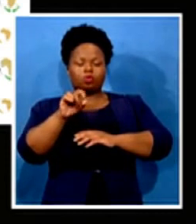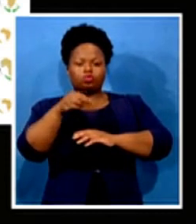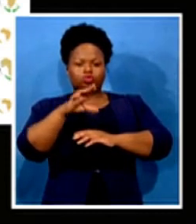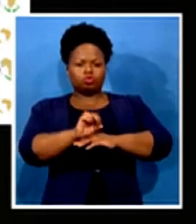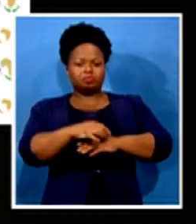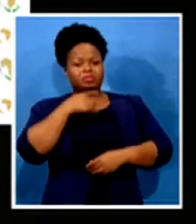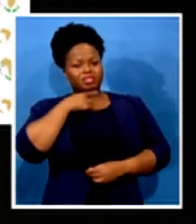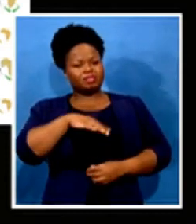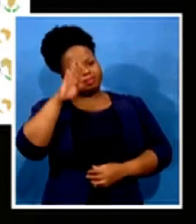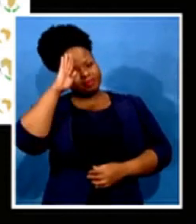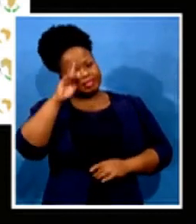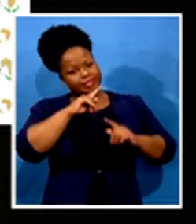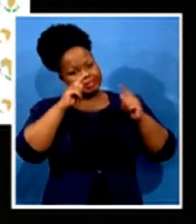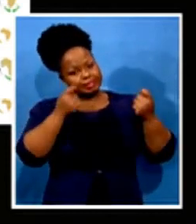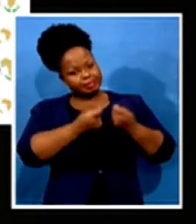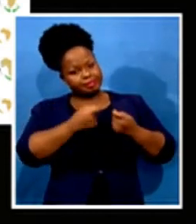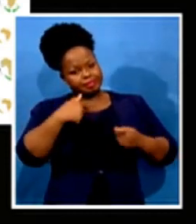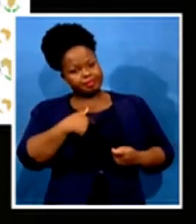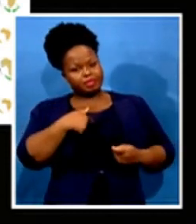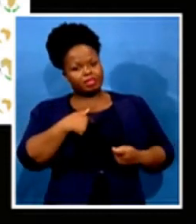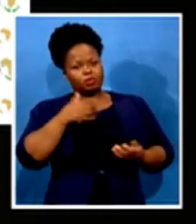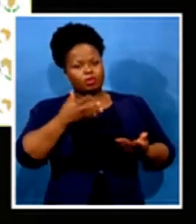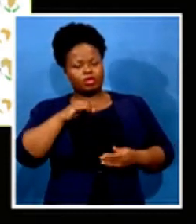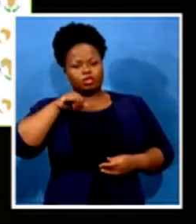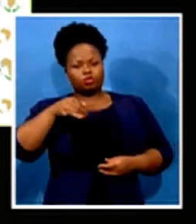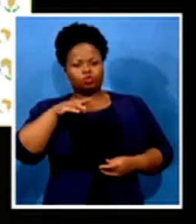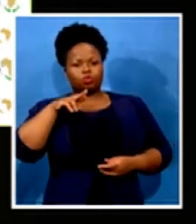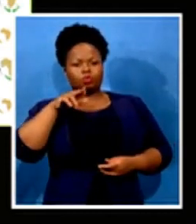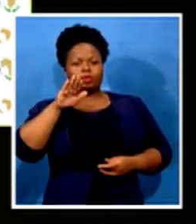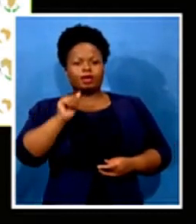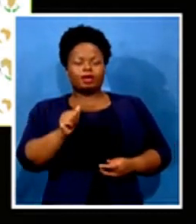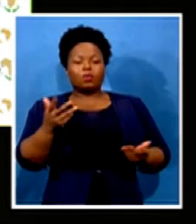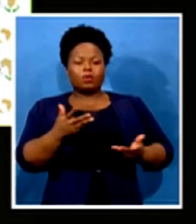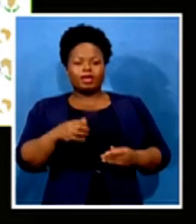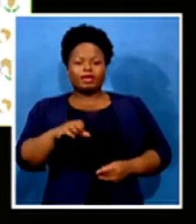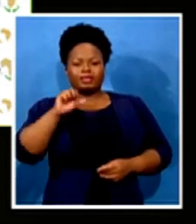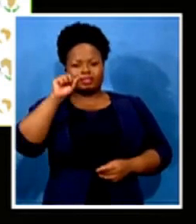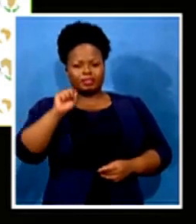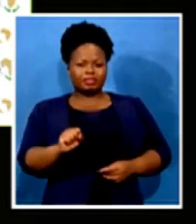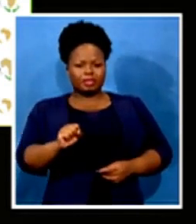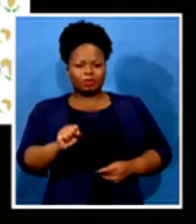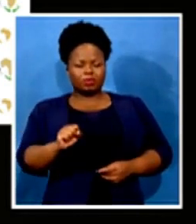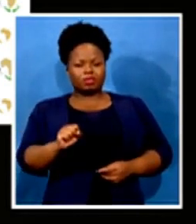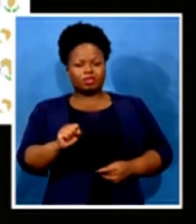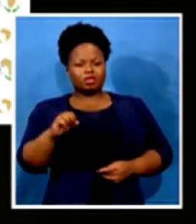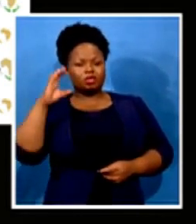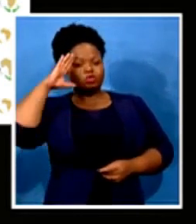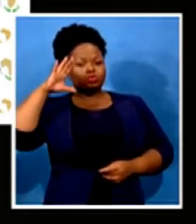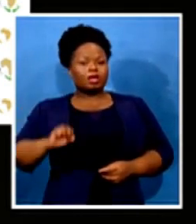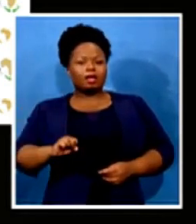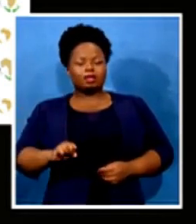in Juba in South Sudan. Absolutely nowhere in masks, no social distancing,